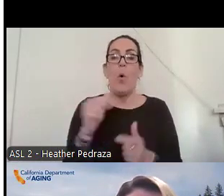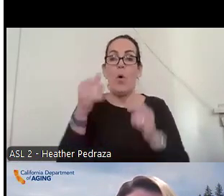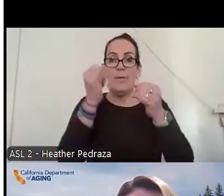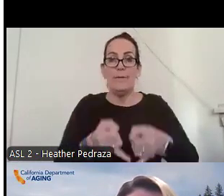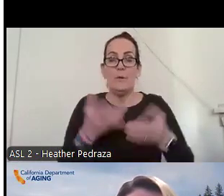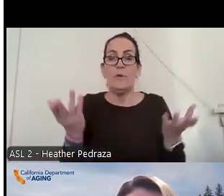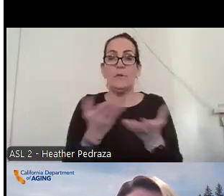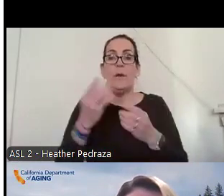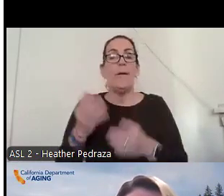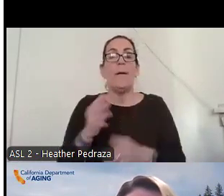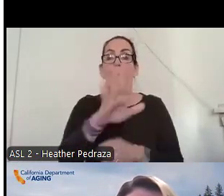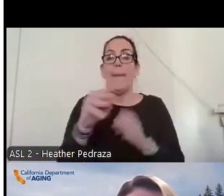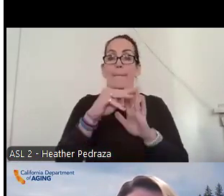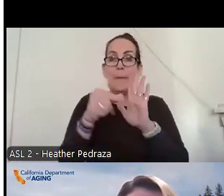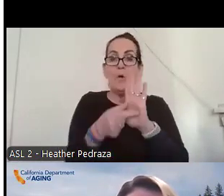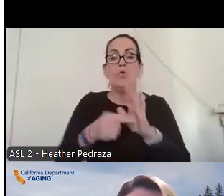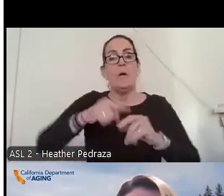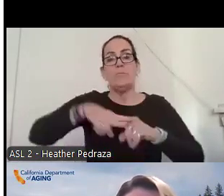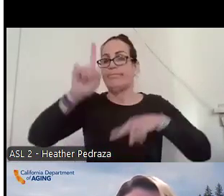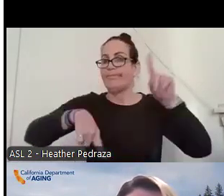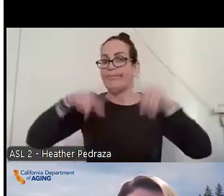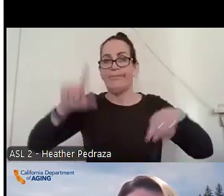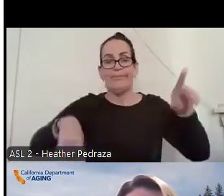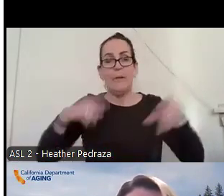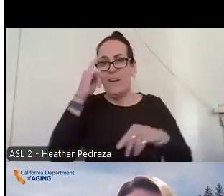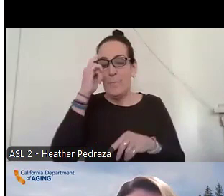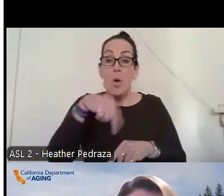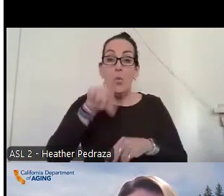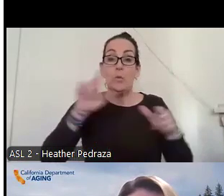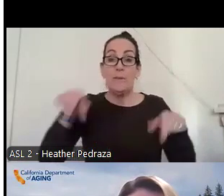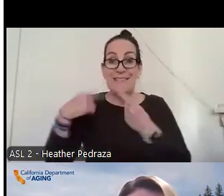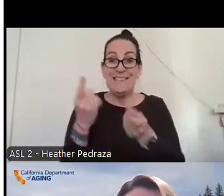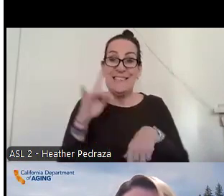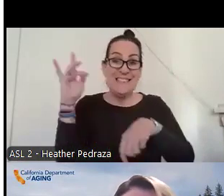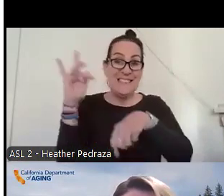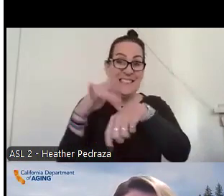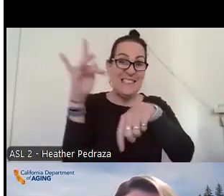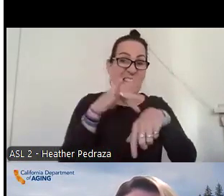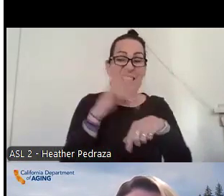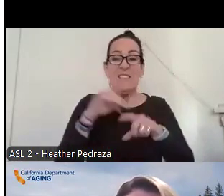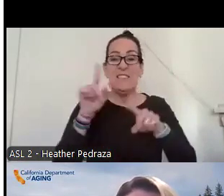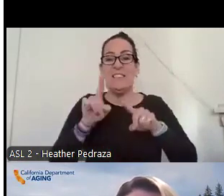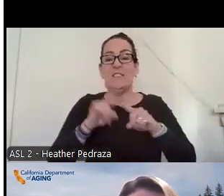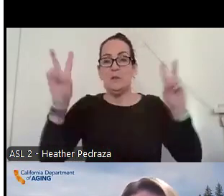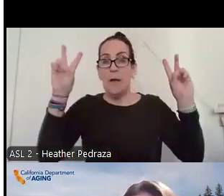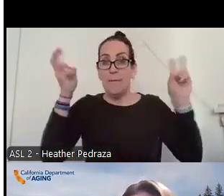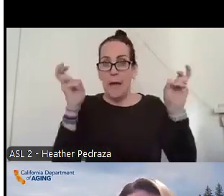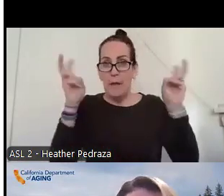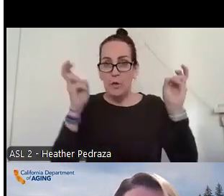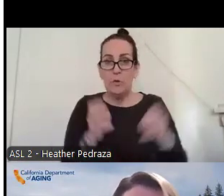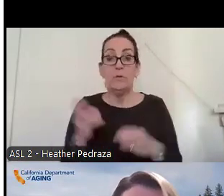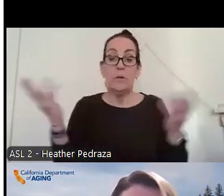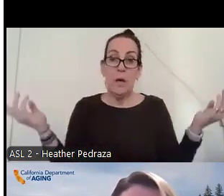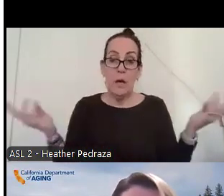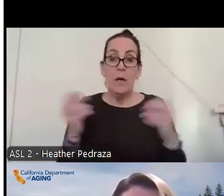of backgrounds, and we have touched on so many issues, not least of